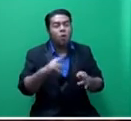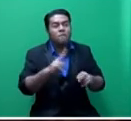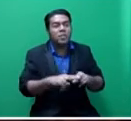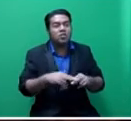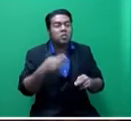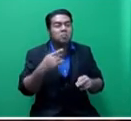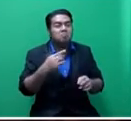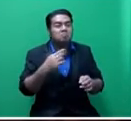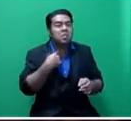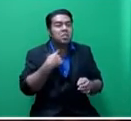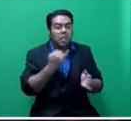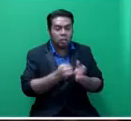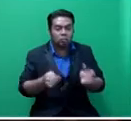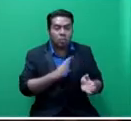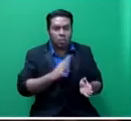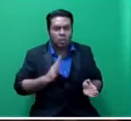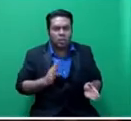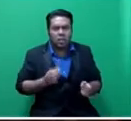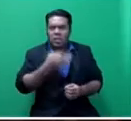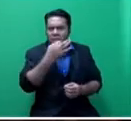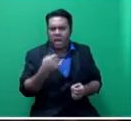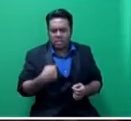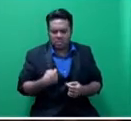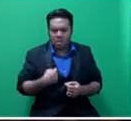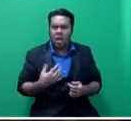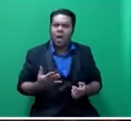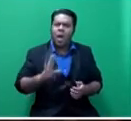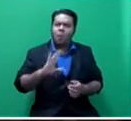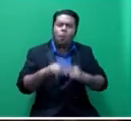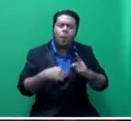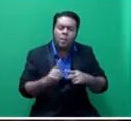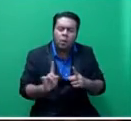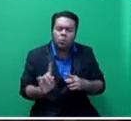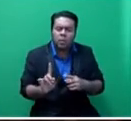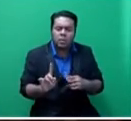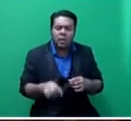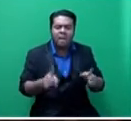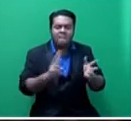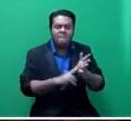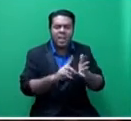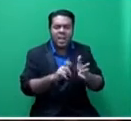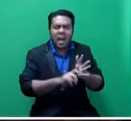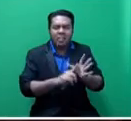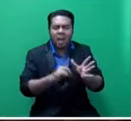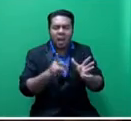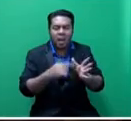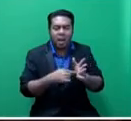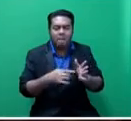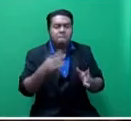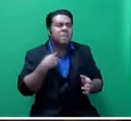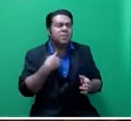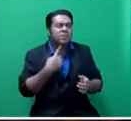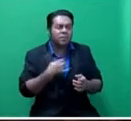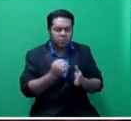During our conversation, he asked me about Verata beef scheme that the Honorable Andilita John Barabi had already mentioned. What's happening